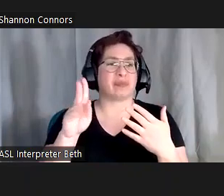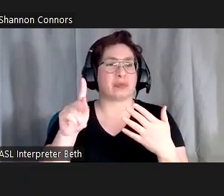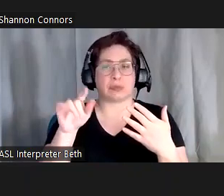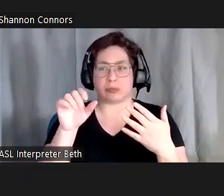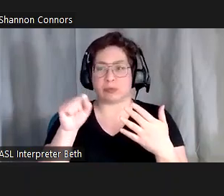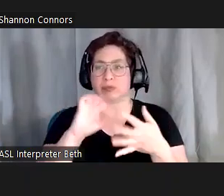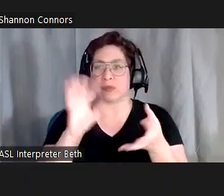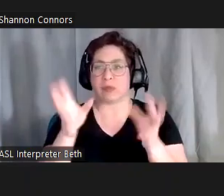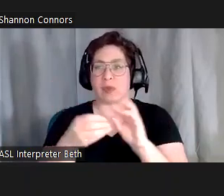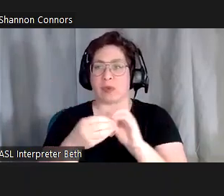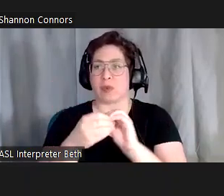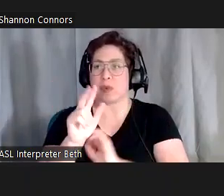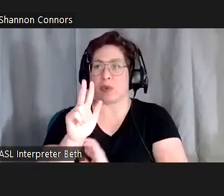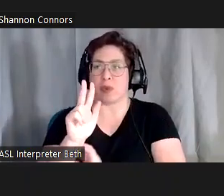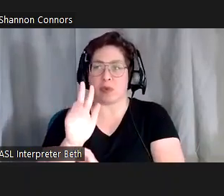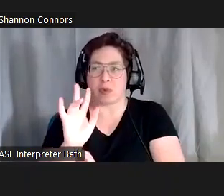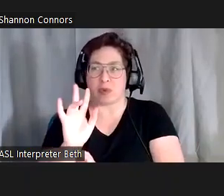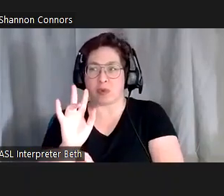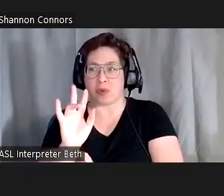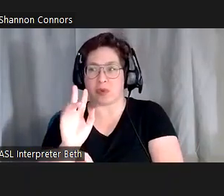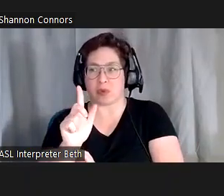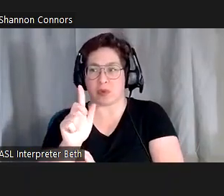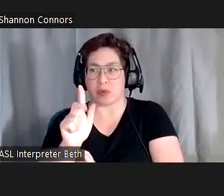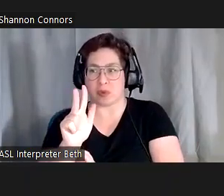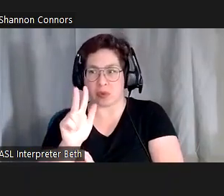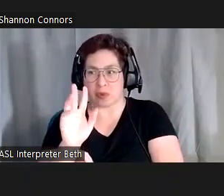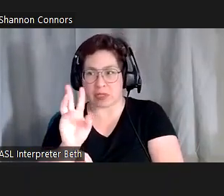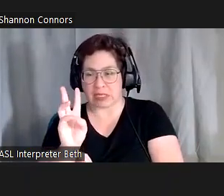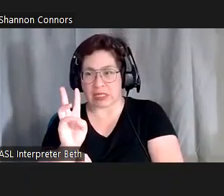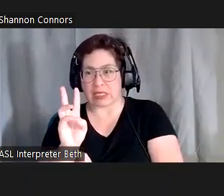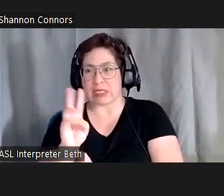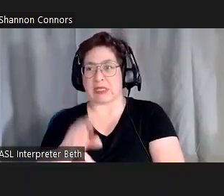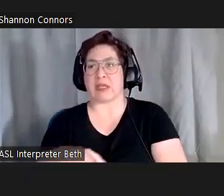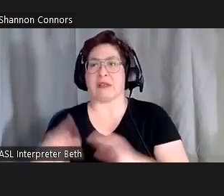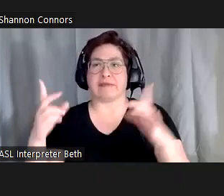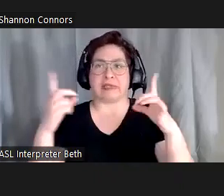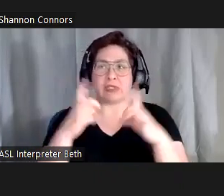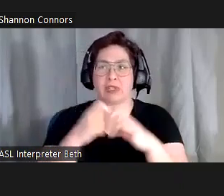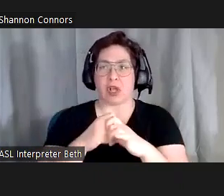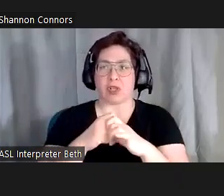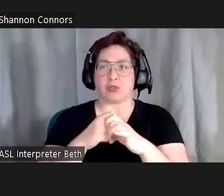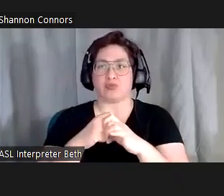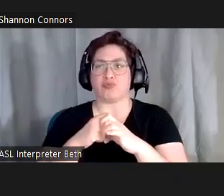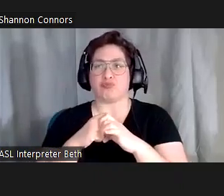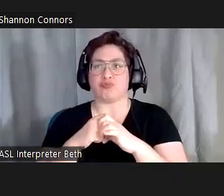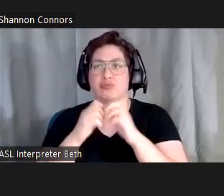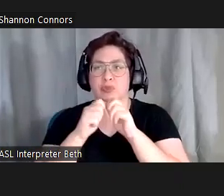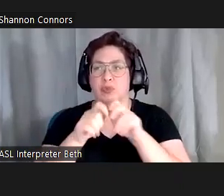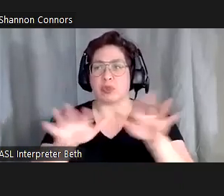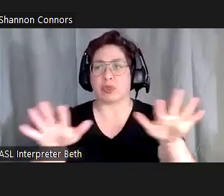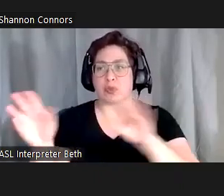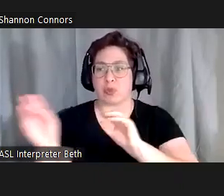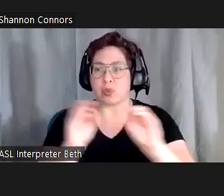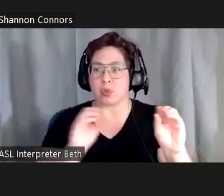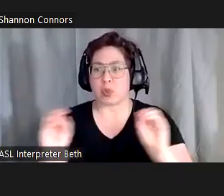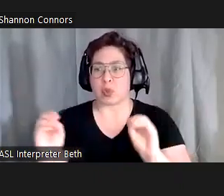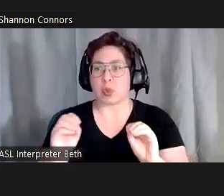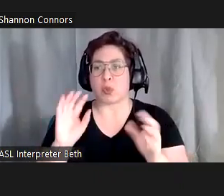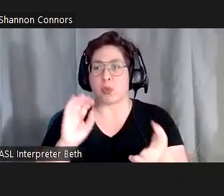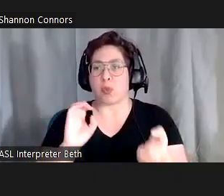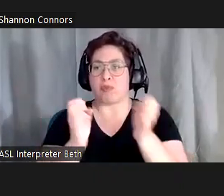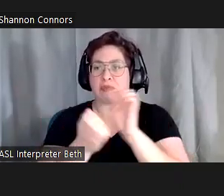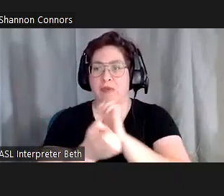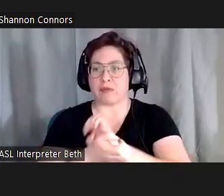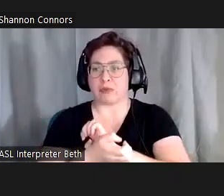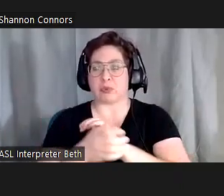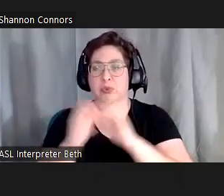7 complexes, which relate to species distribution, their movement, their evolutionary potential, their ecological